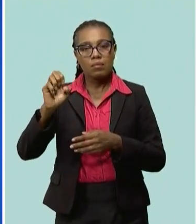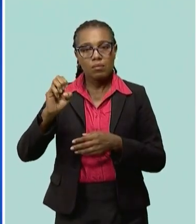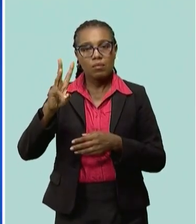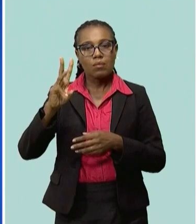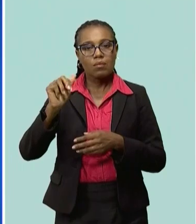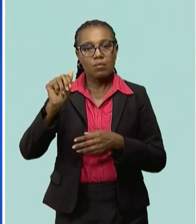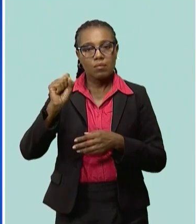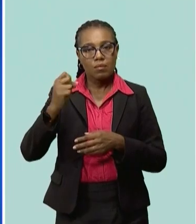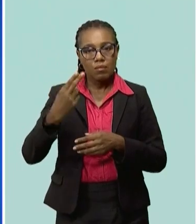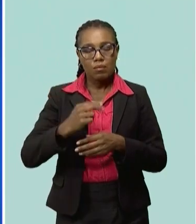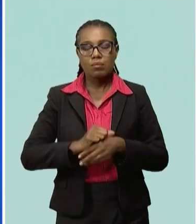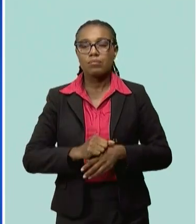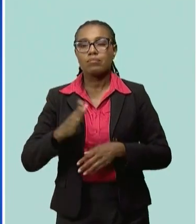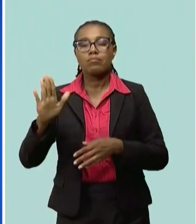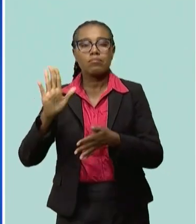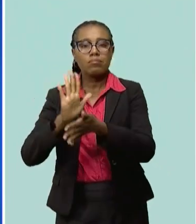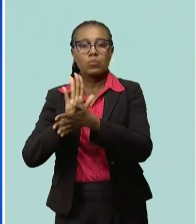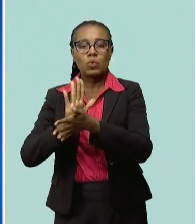the school,